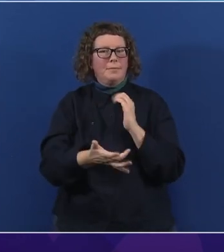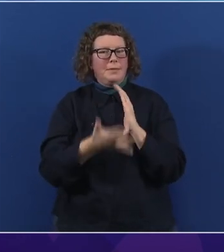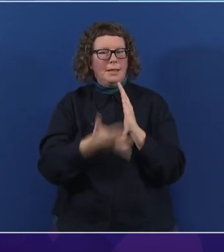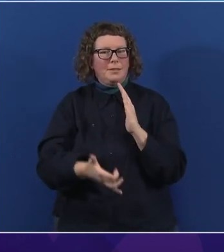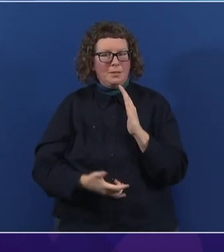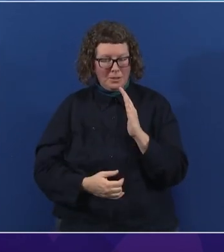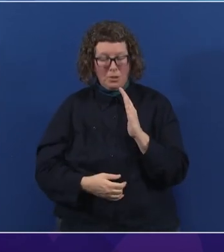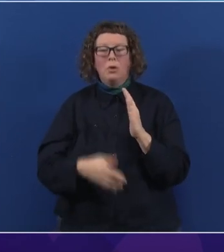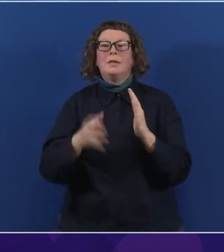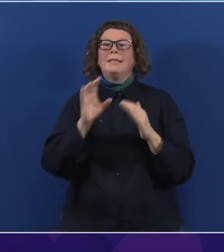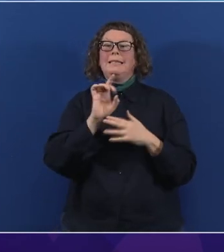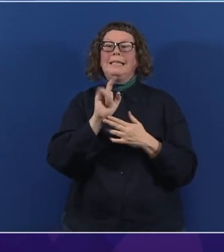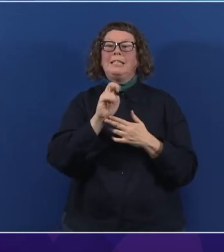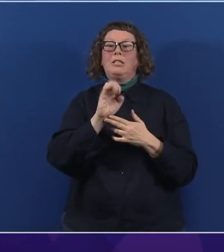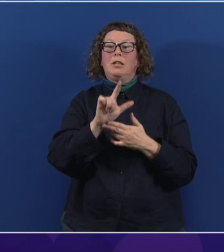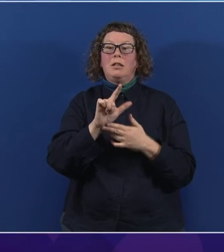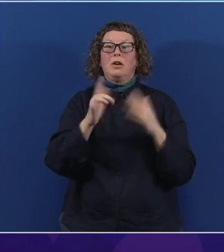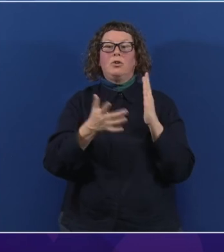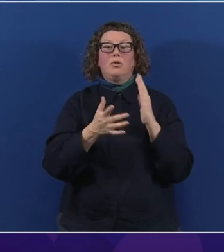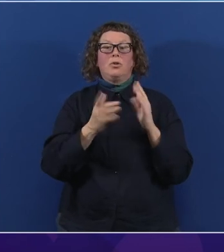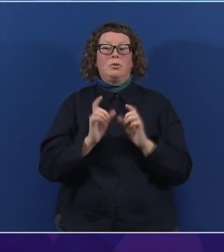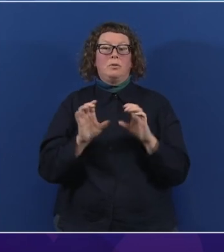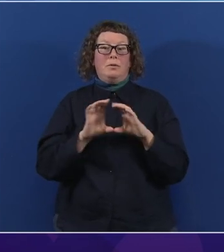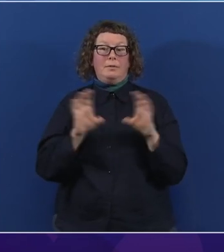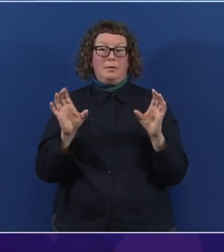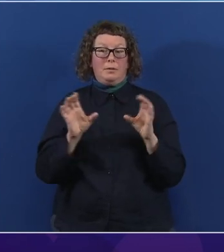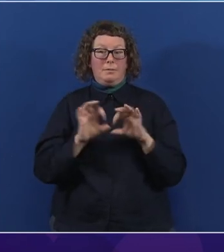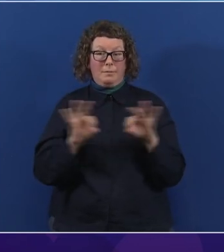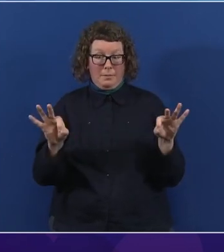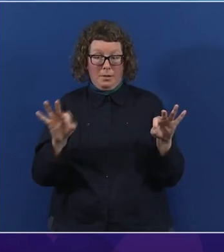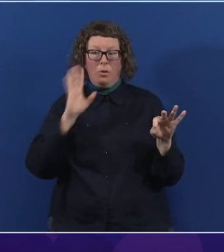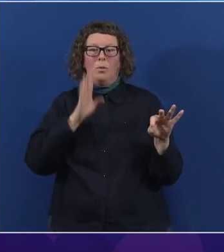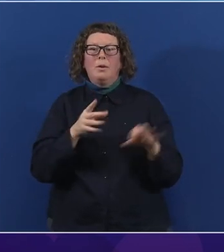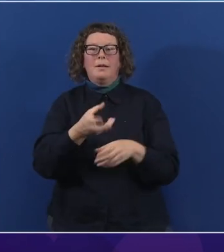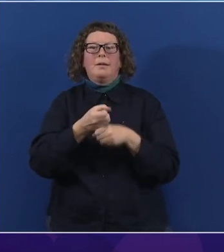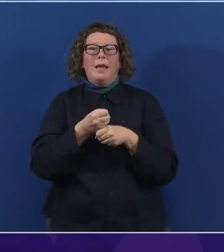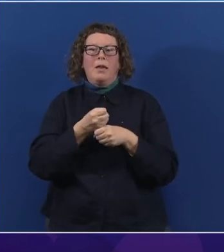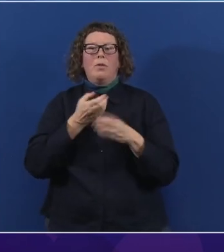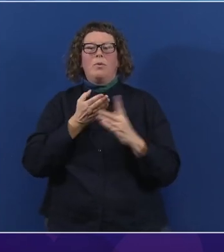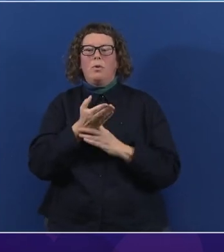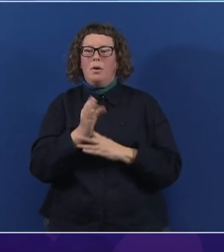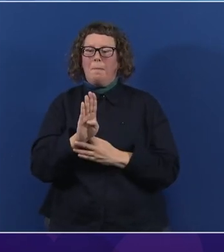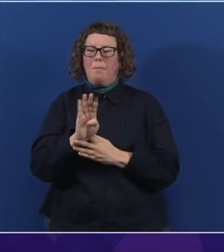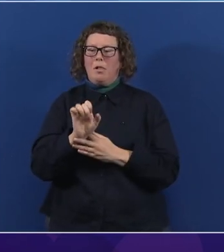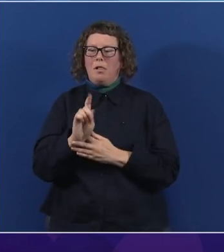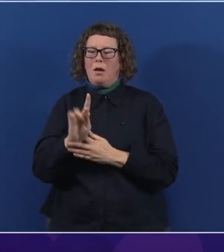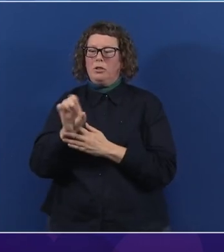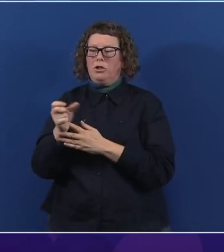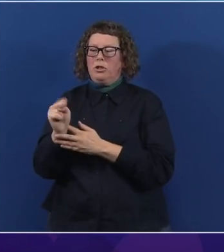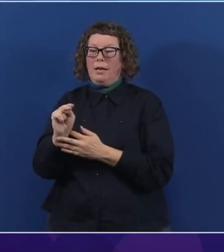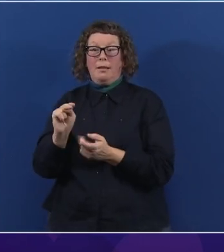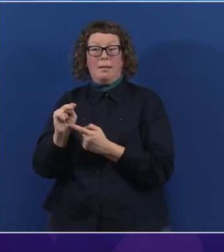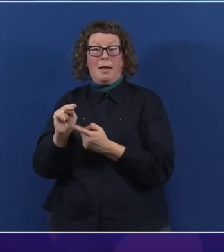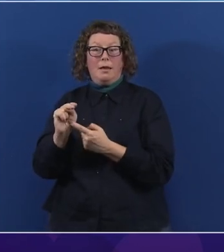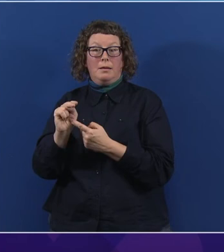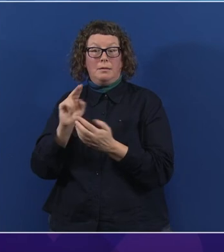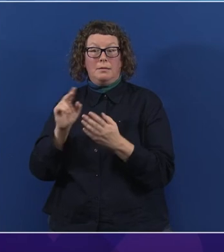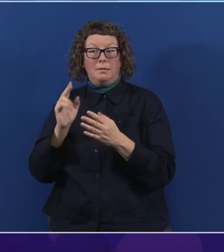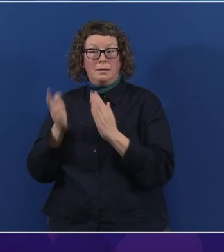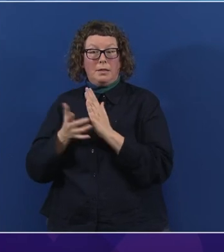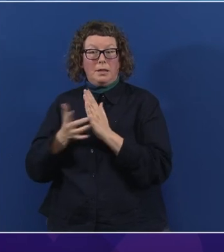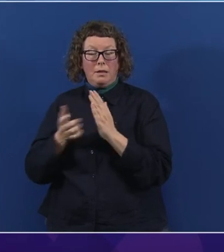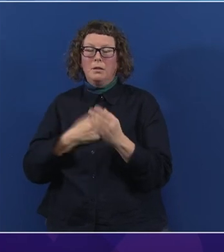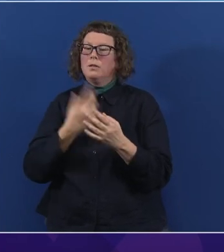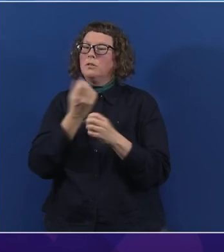received their digital credential using blockchain, along with their traditional paper parchment. Blockchain technology allows students free and